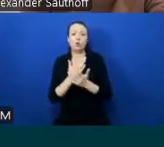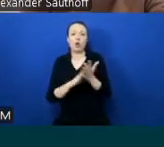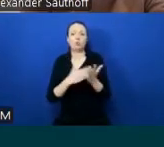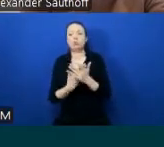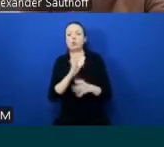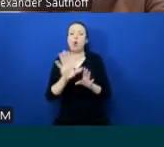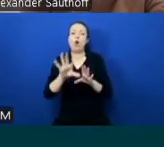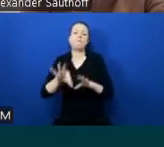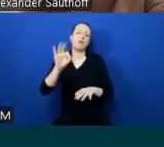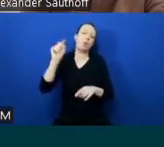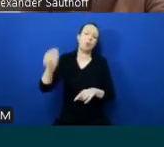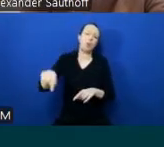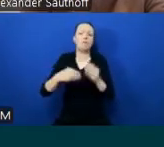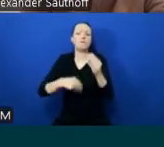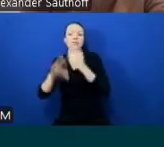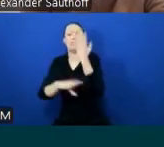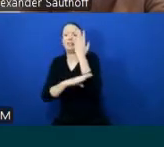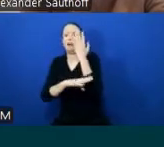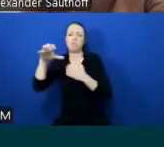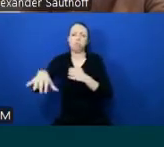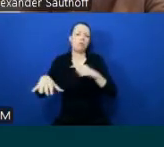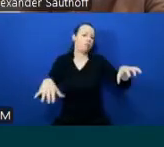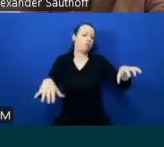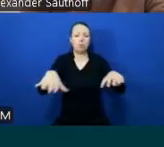and identify priority areas.